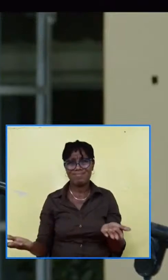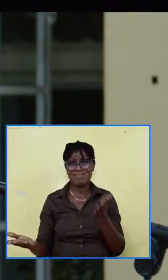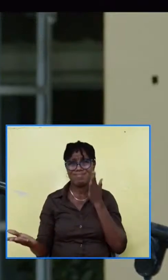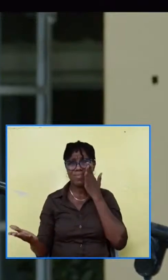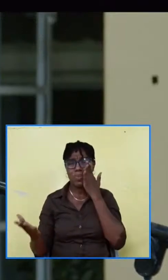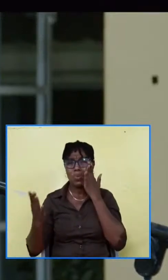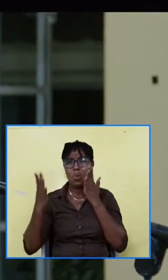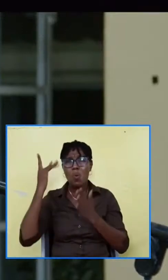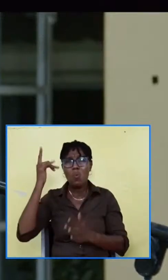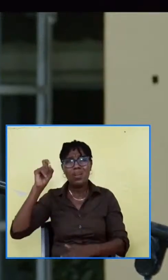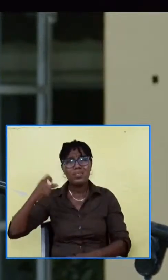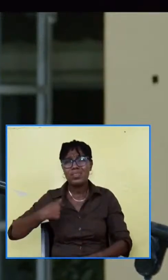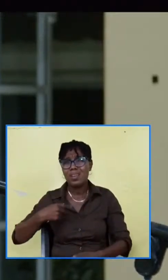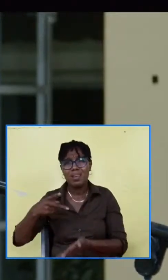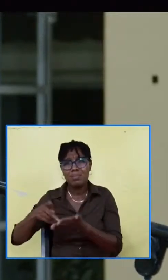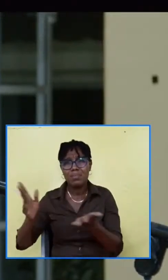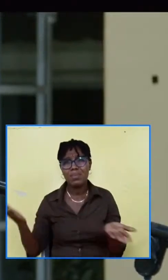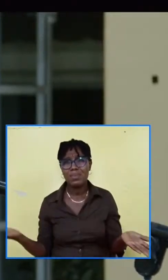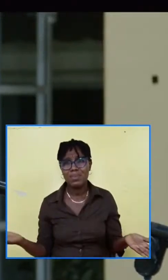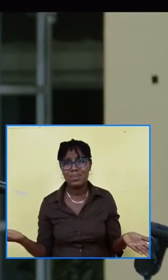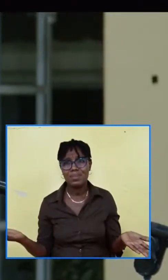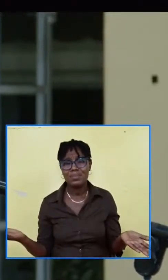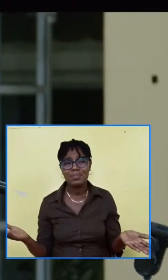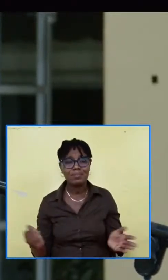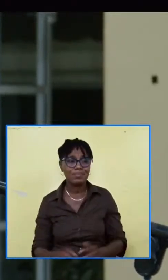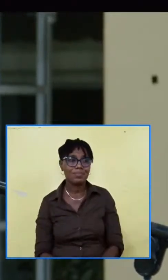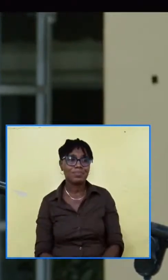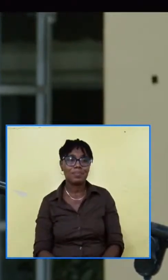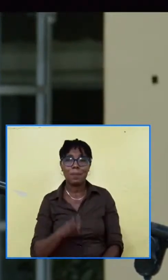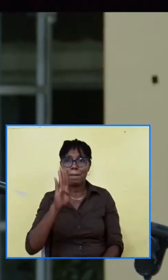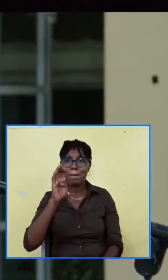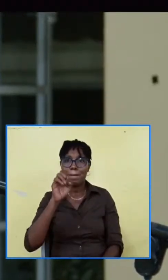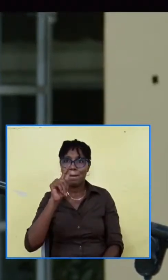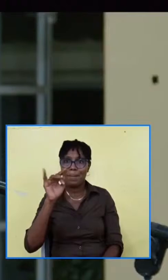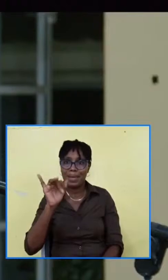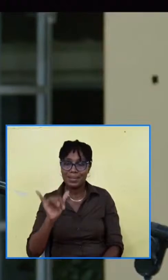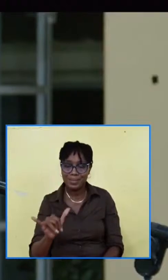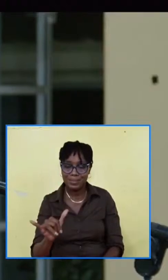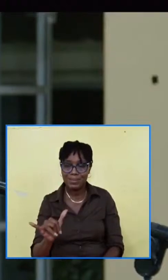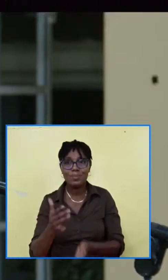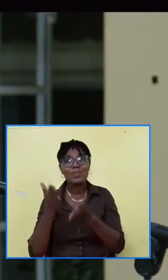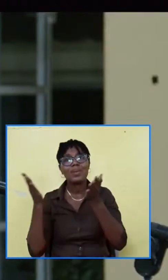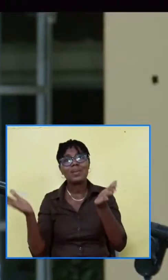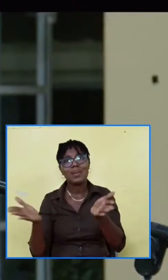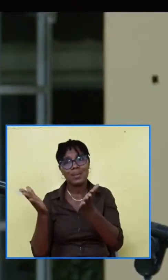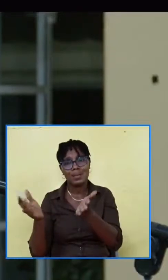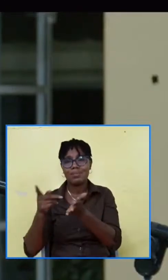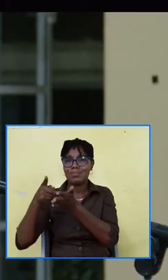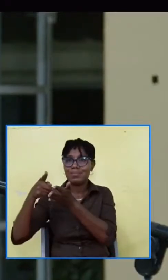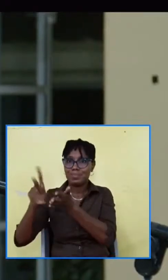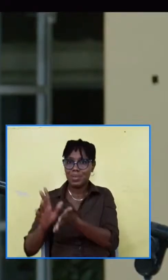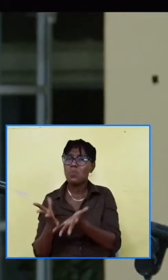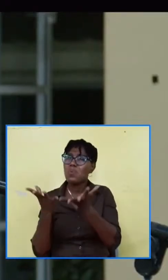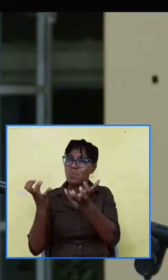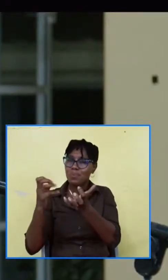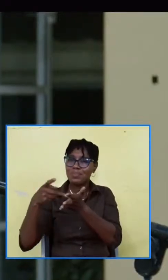Betty, we want you to pay. We will encourage you to pay. We're going to work with you.